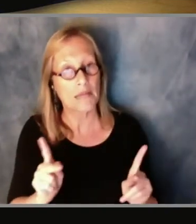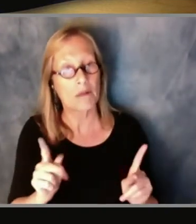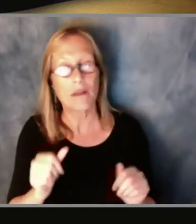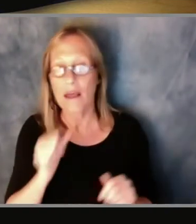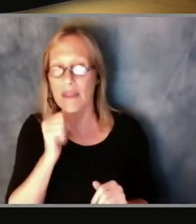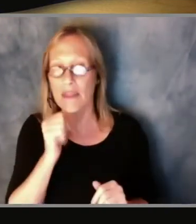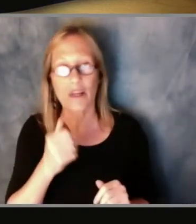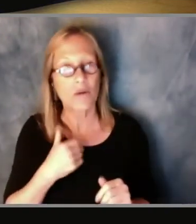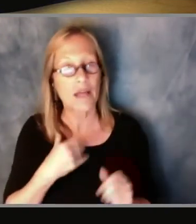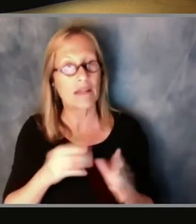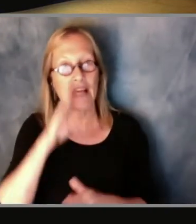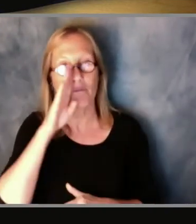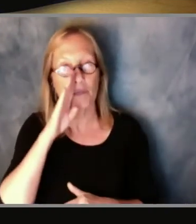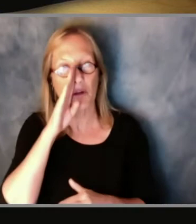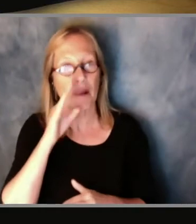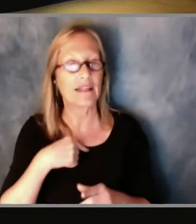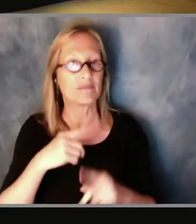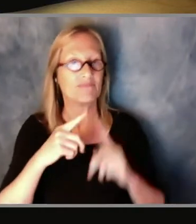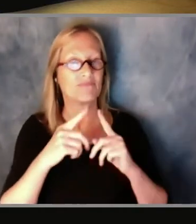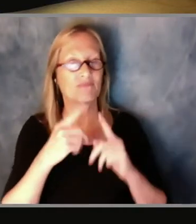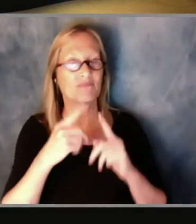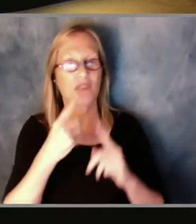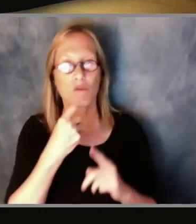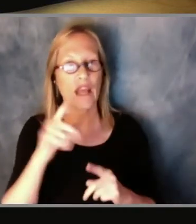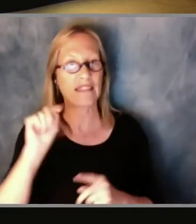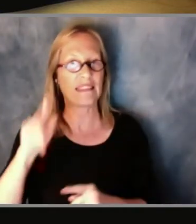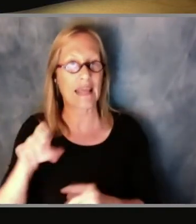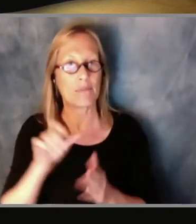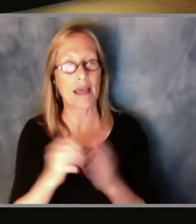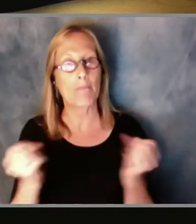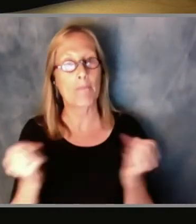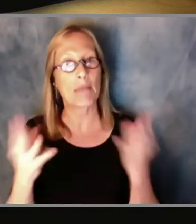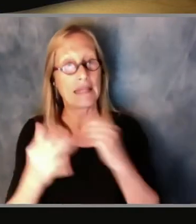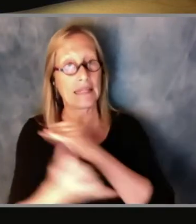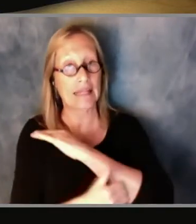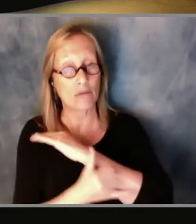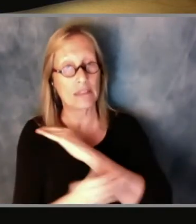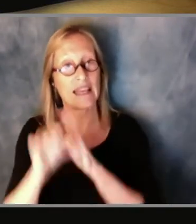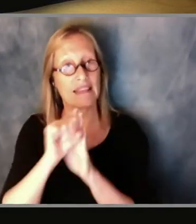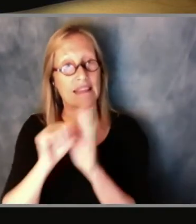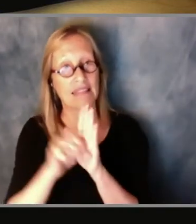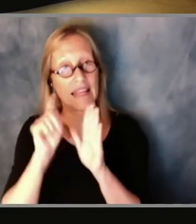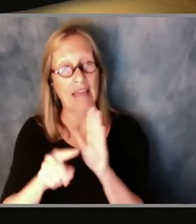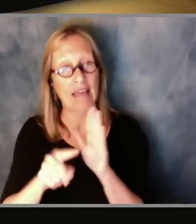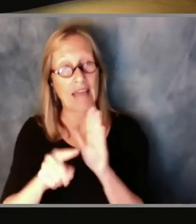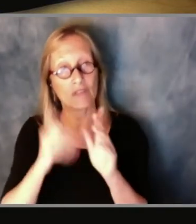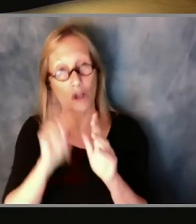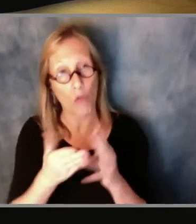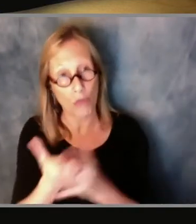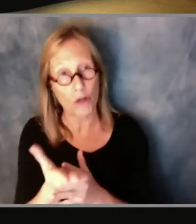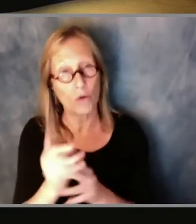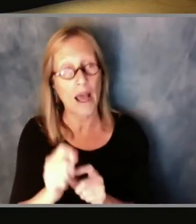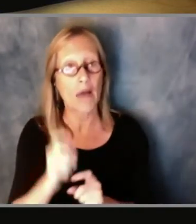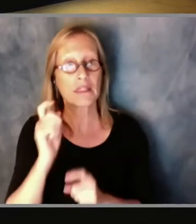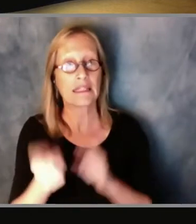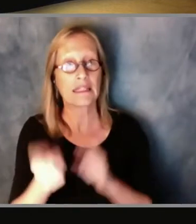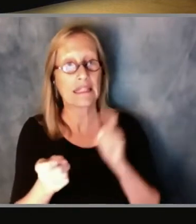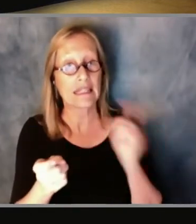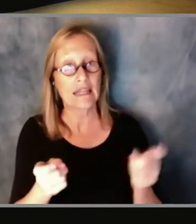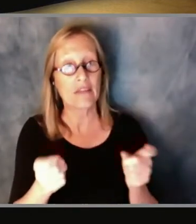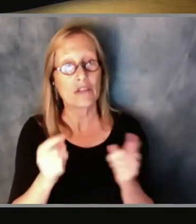bureaucratic red tape that counties and that the state has to go through. So I would give it to Maui, to